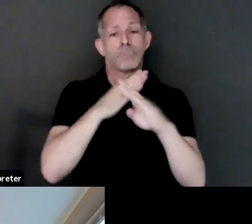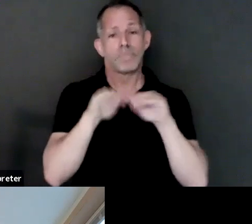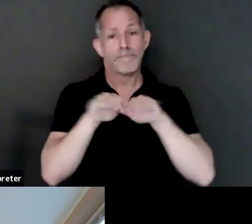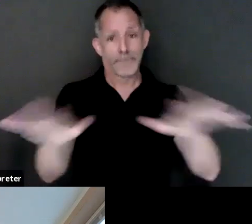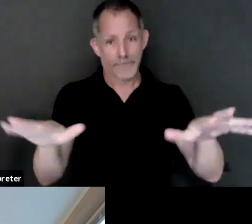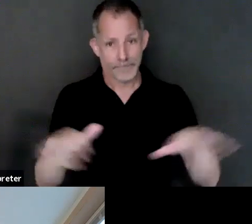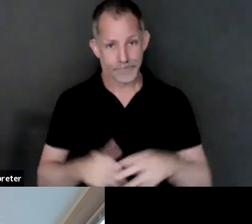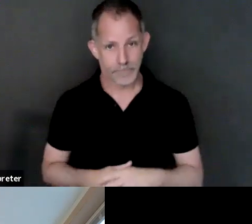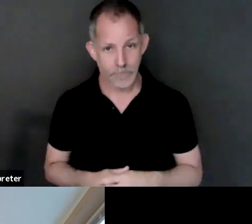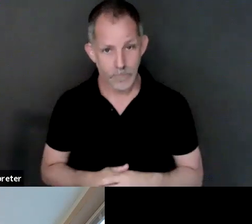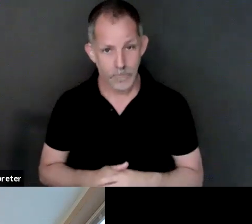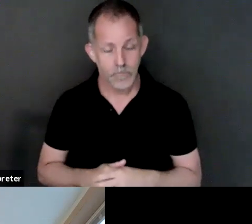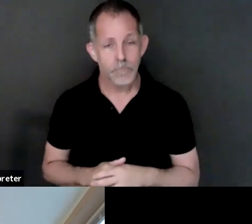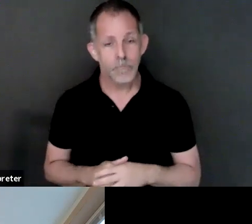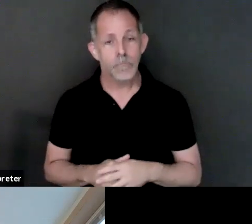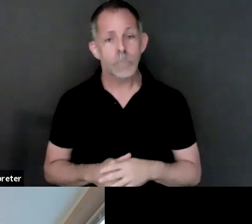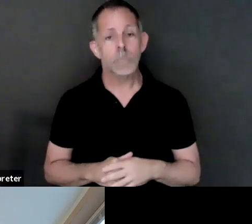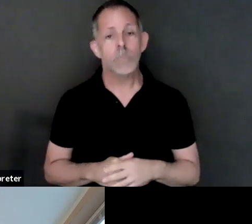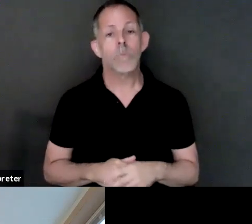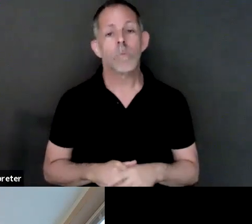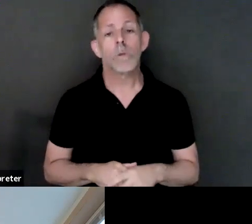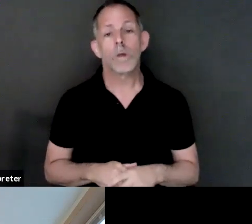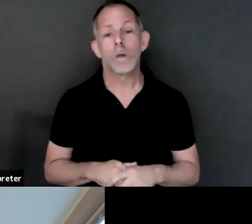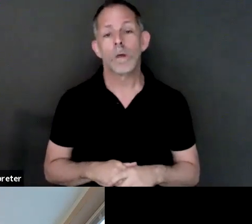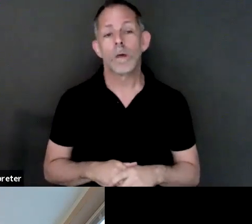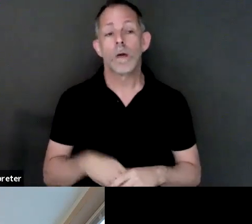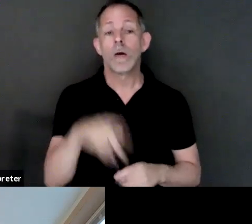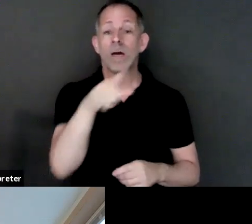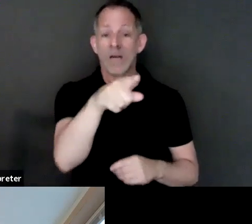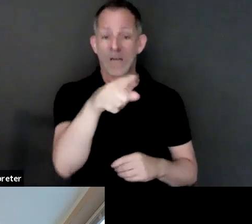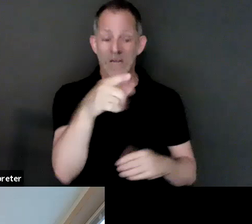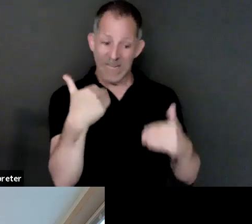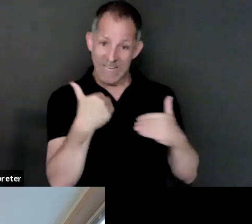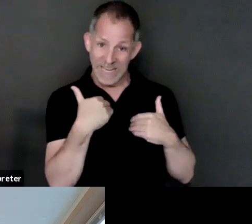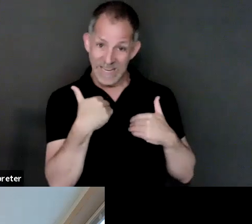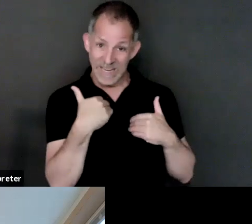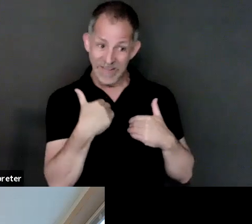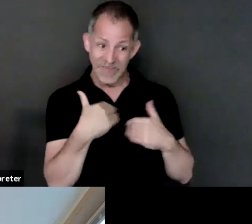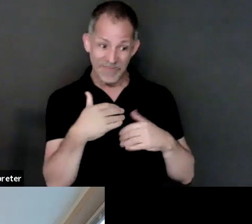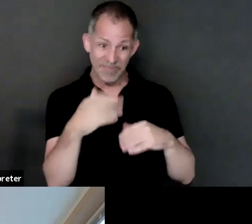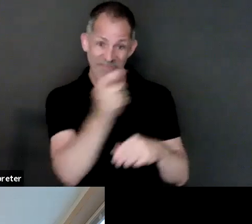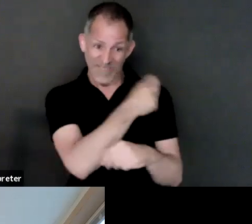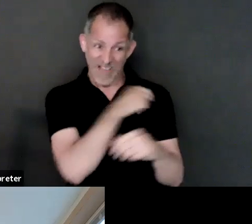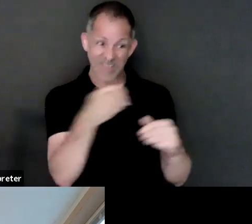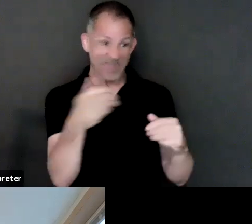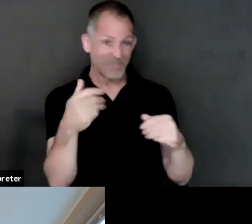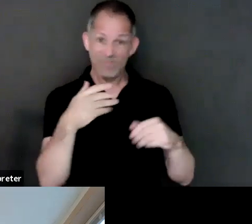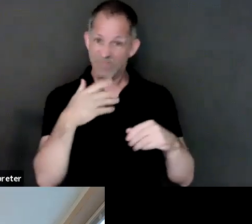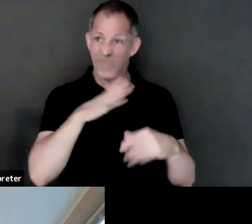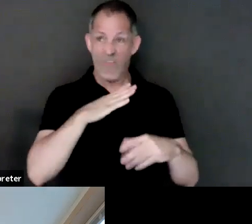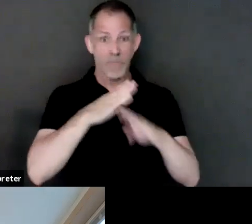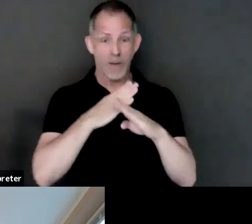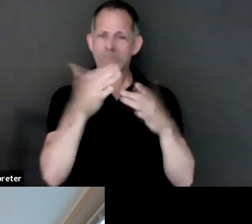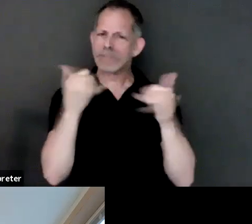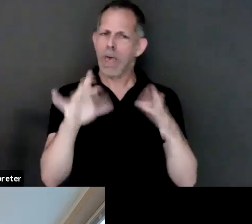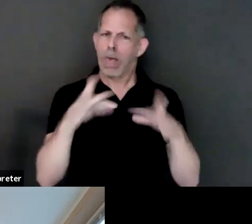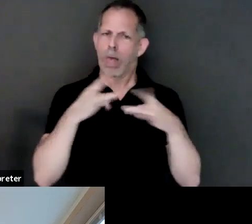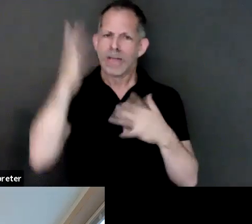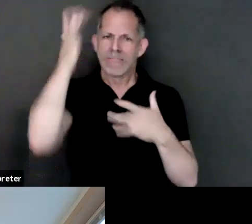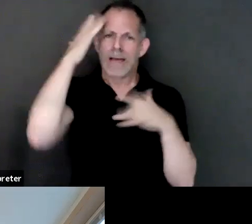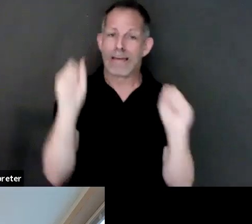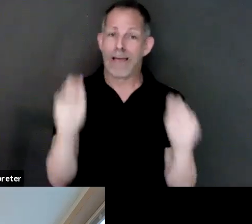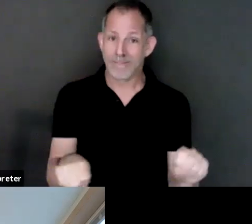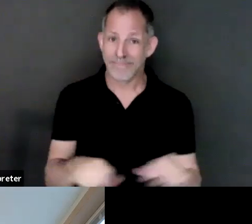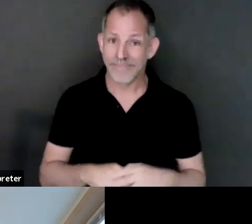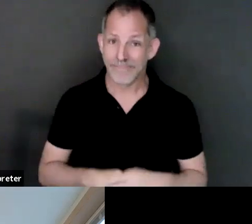a greater proportion of the population is vaccinated. In a fully vaccinated population, then virtually all cases